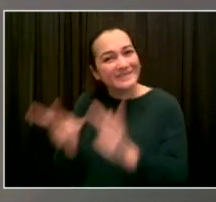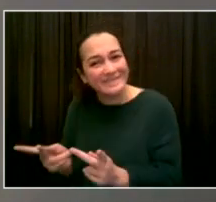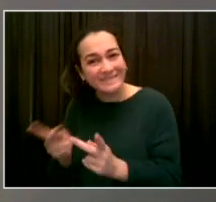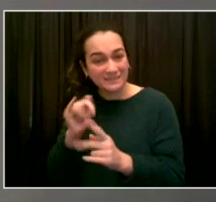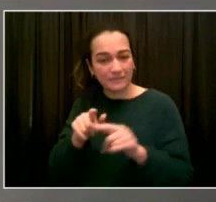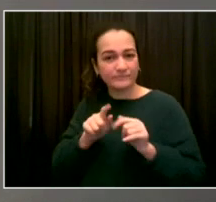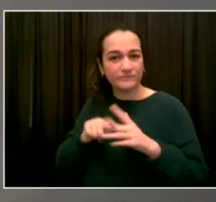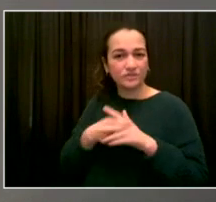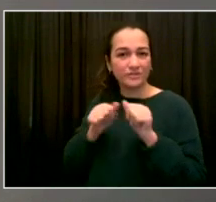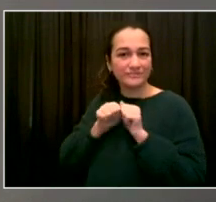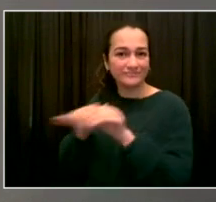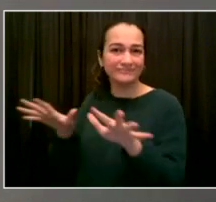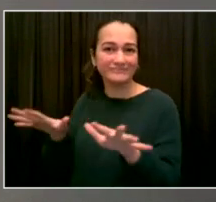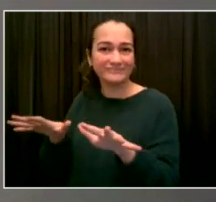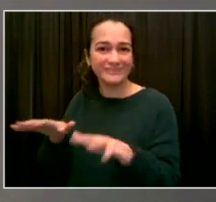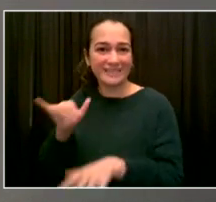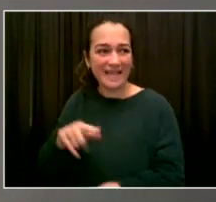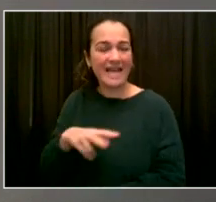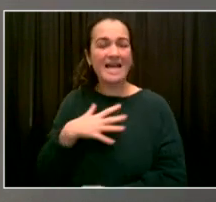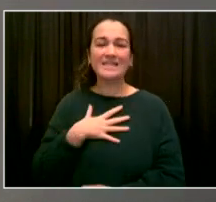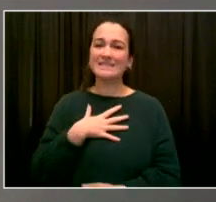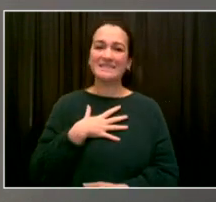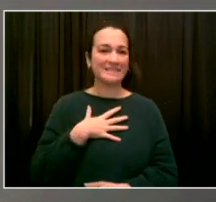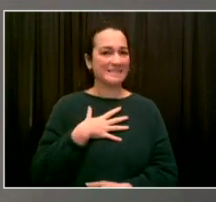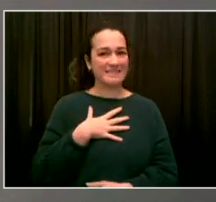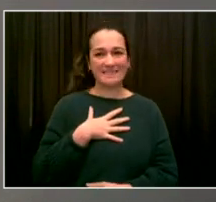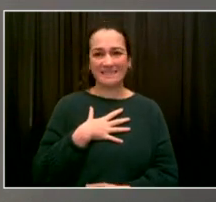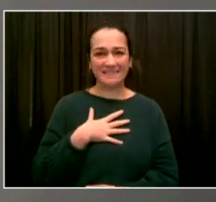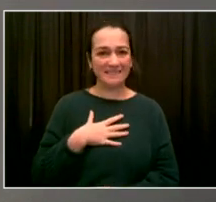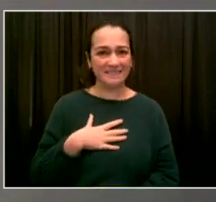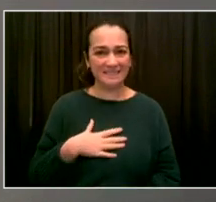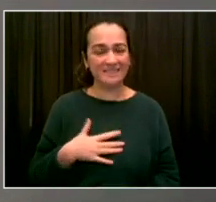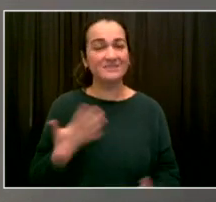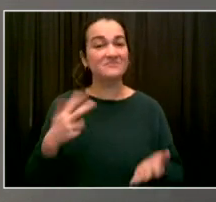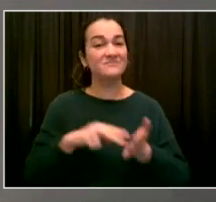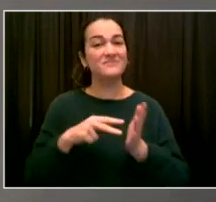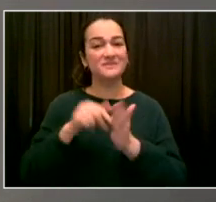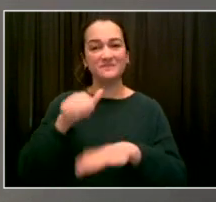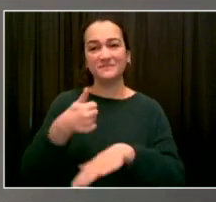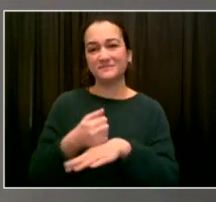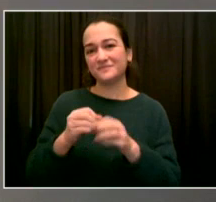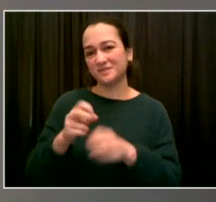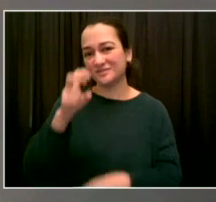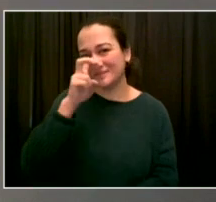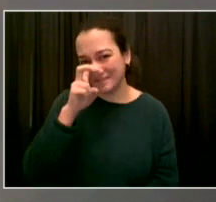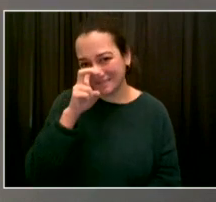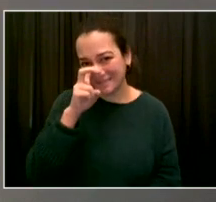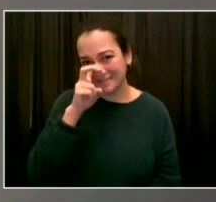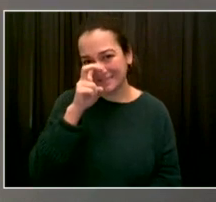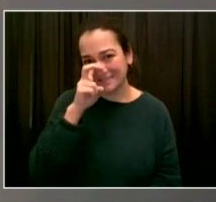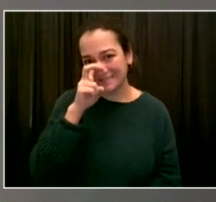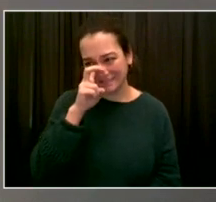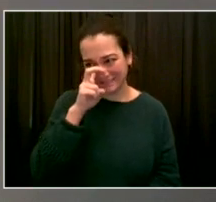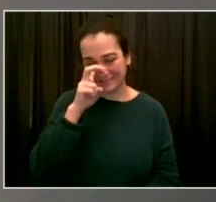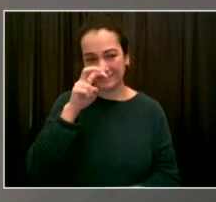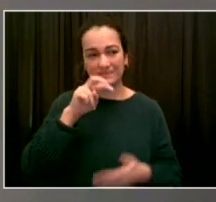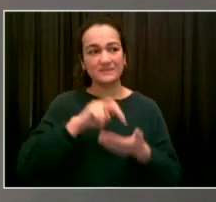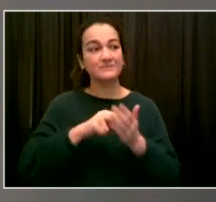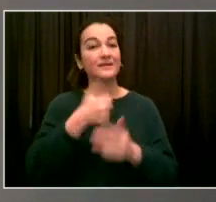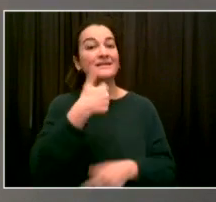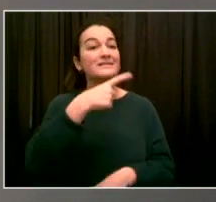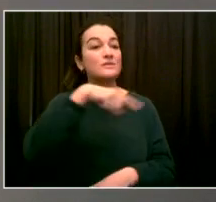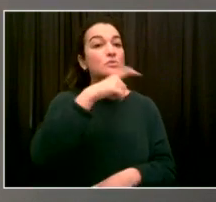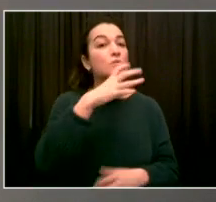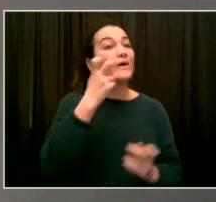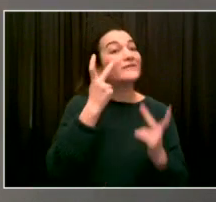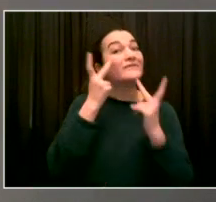limited visitation. We'll always make exceptions in extreme cases. Certainly every woman who is in labor